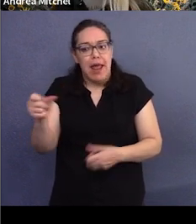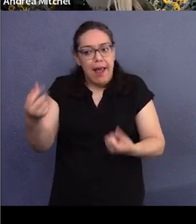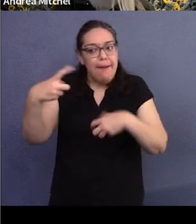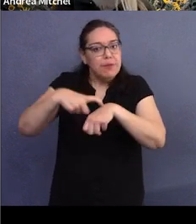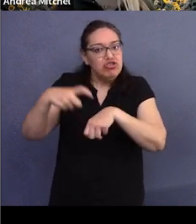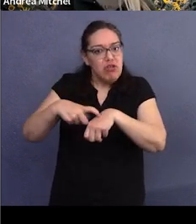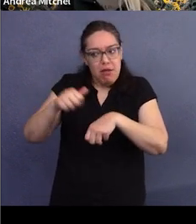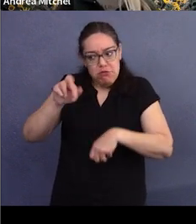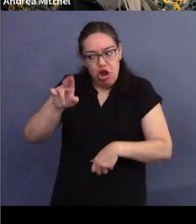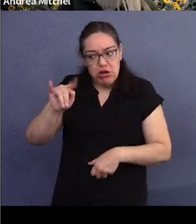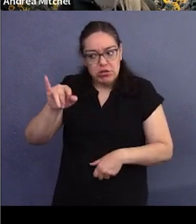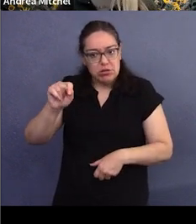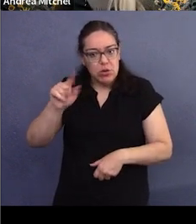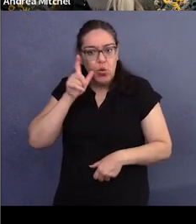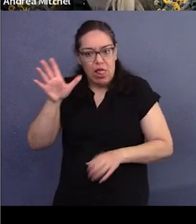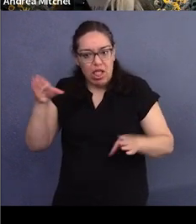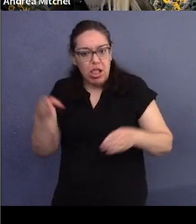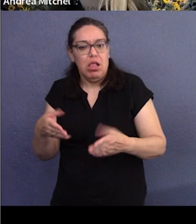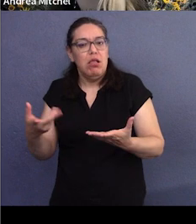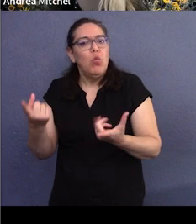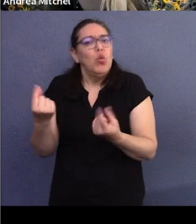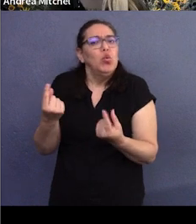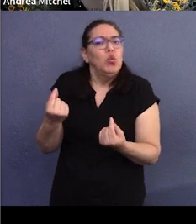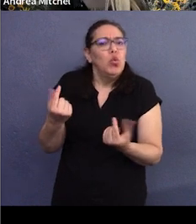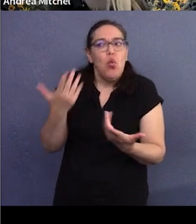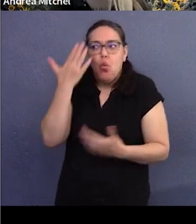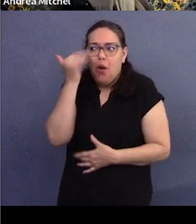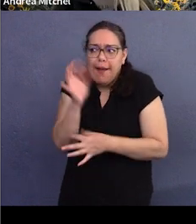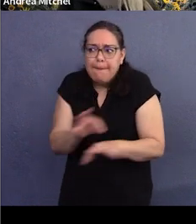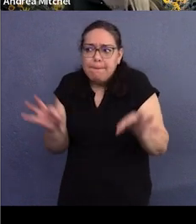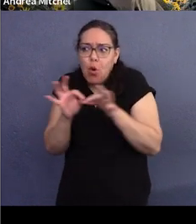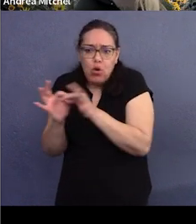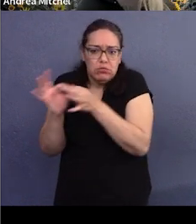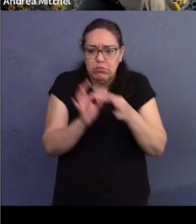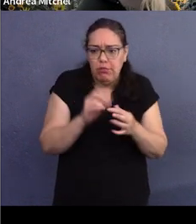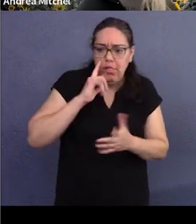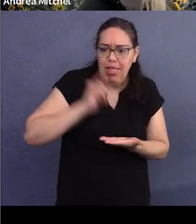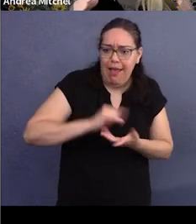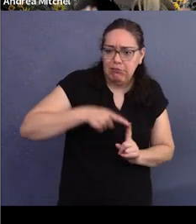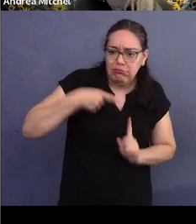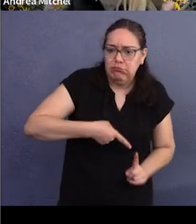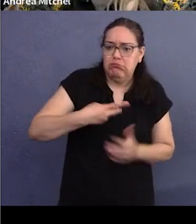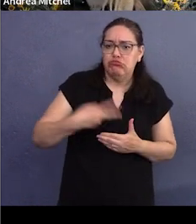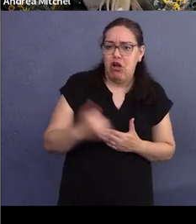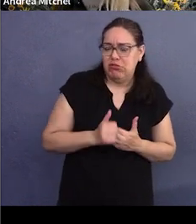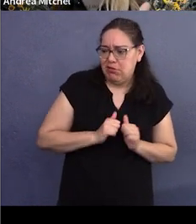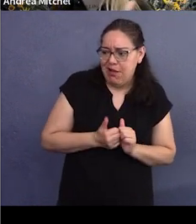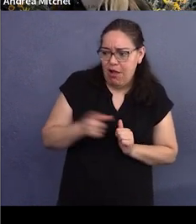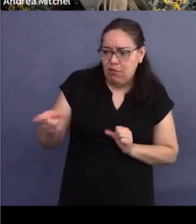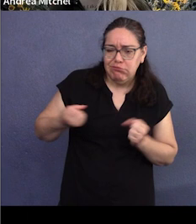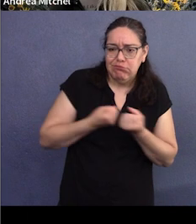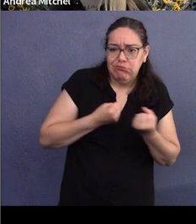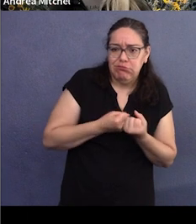to be spending, what they're going to be doing, why is it important to the project, how it supports the